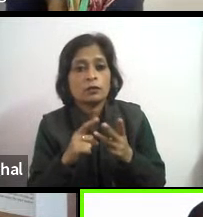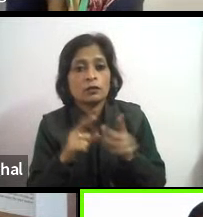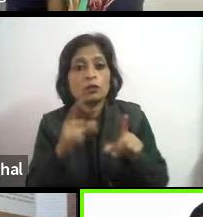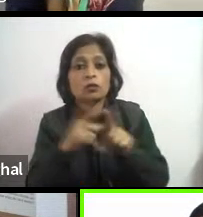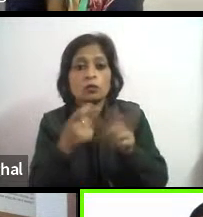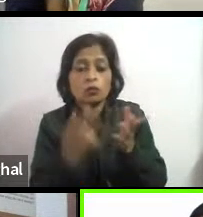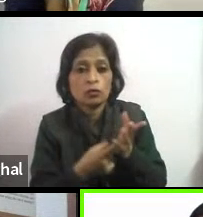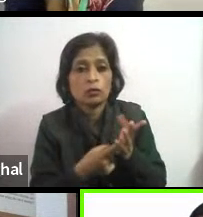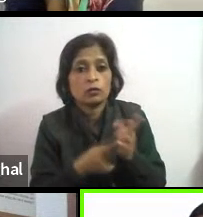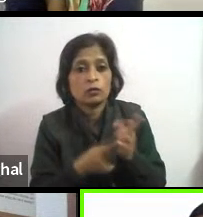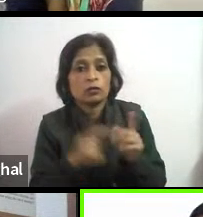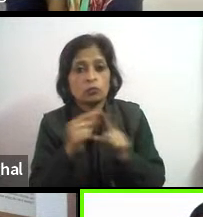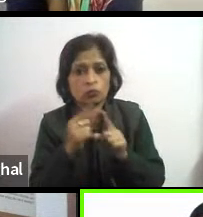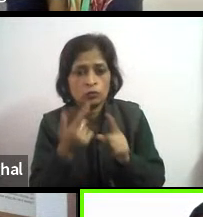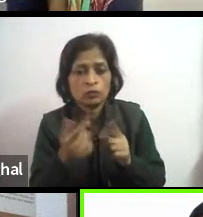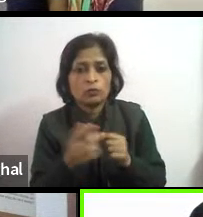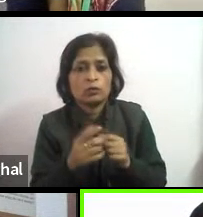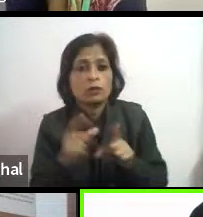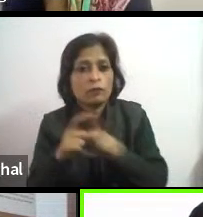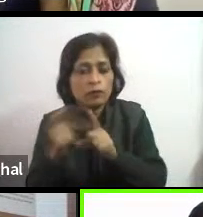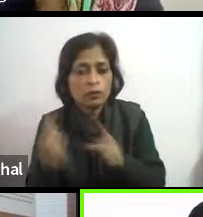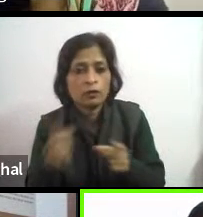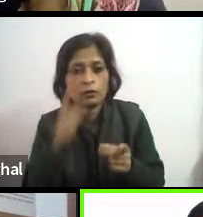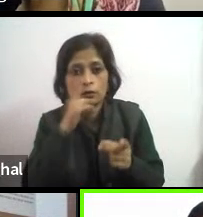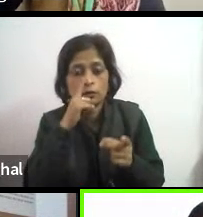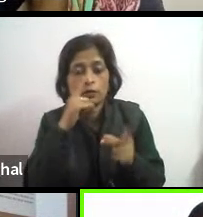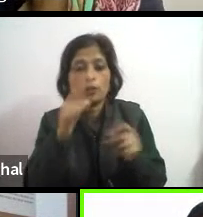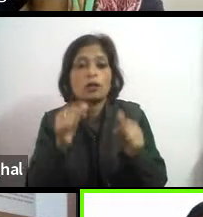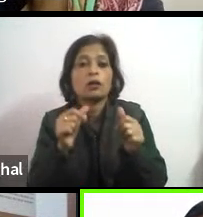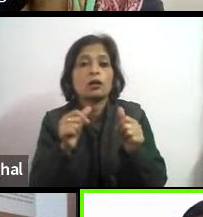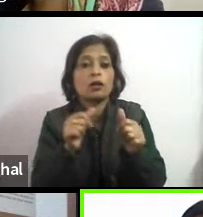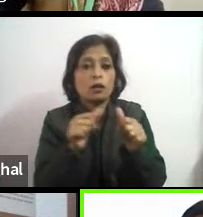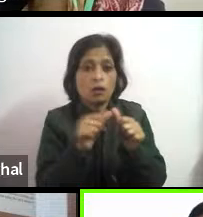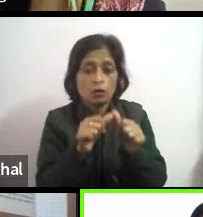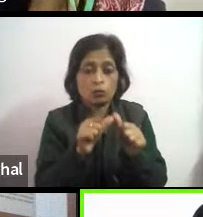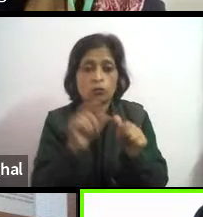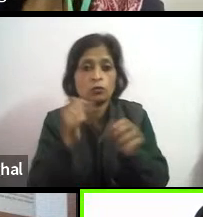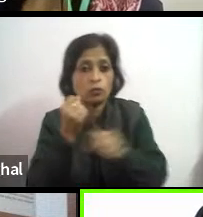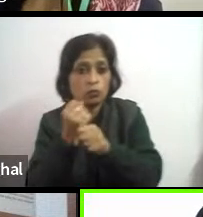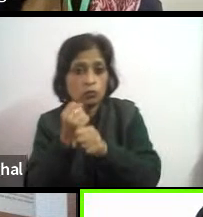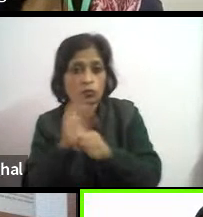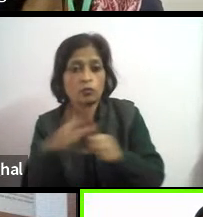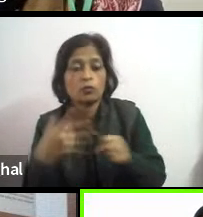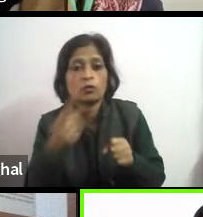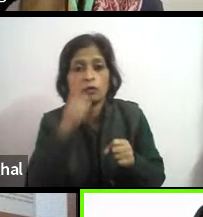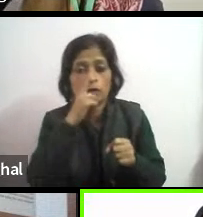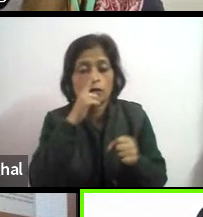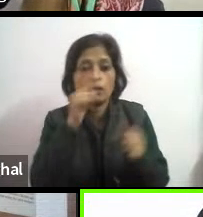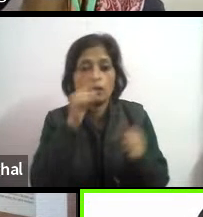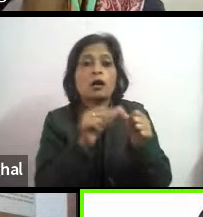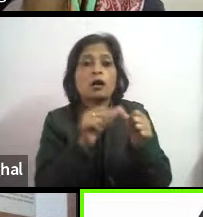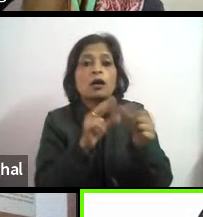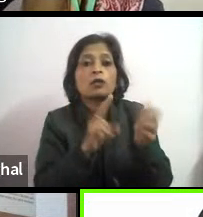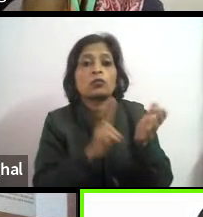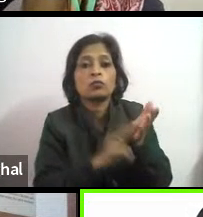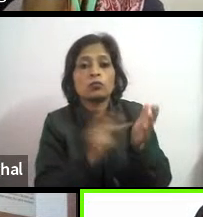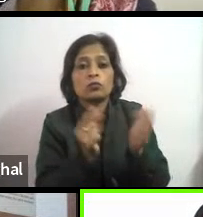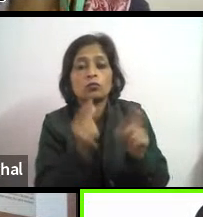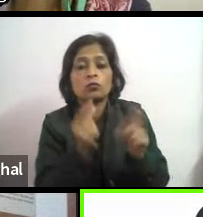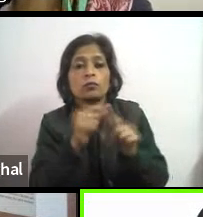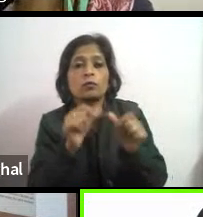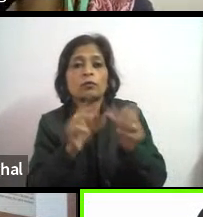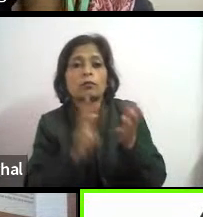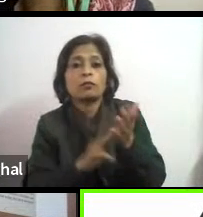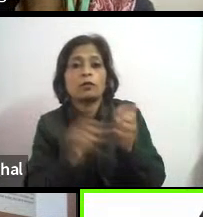Viviana, and Dr. Aloka Guha, and Anupam Ahuja. These are just a few